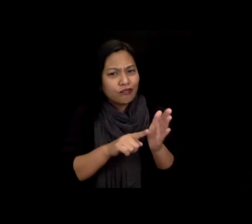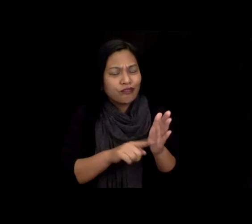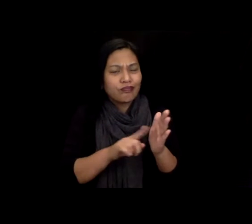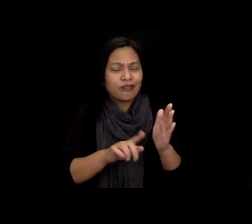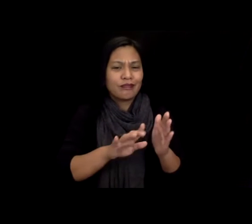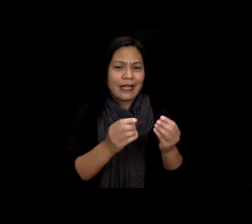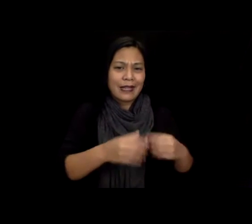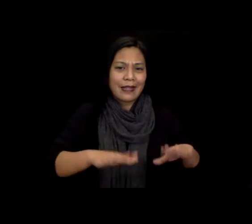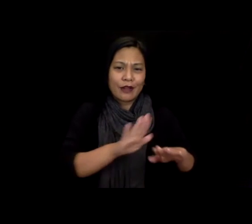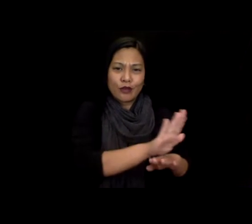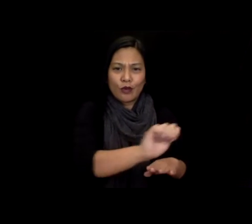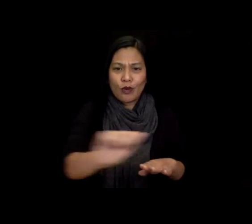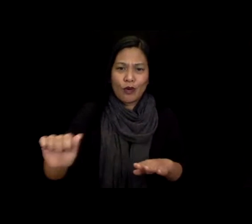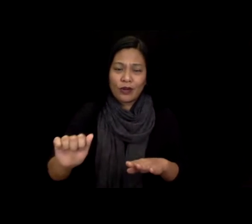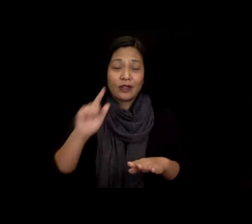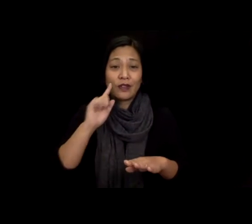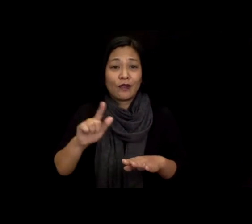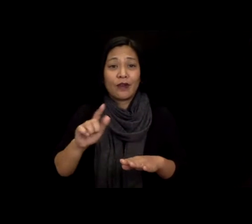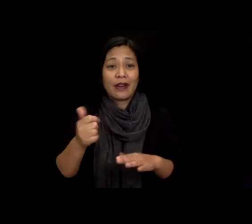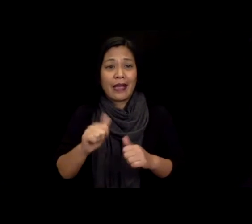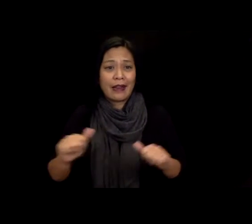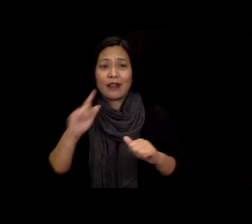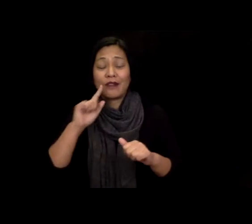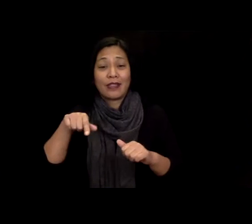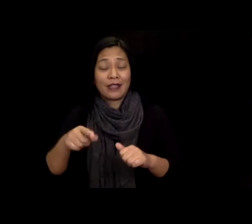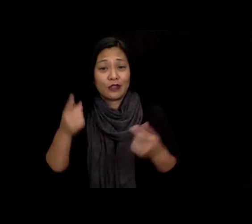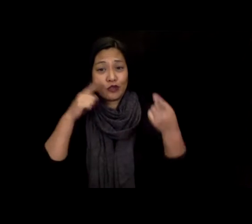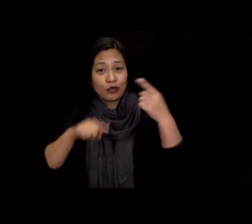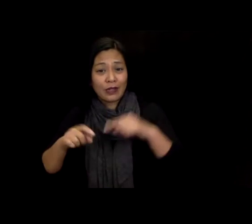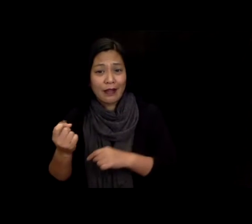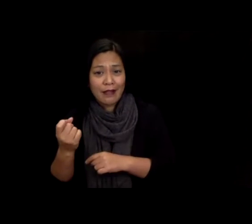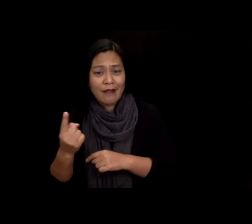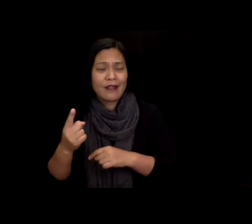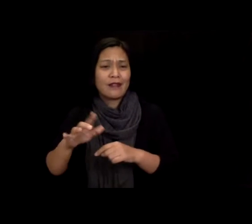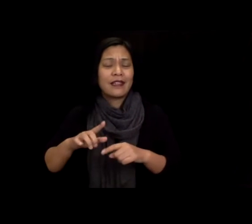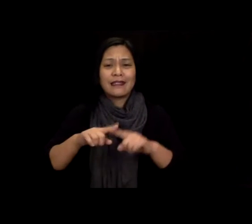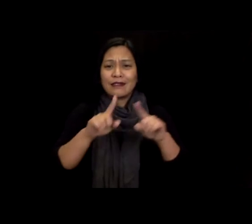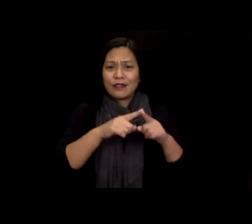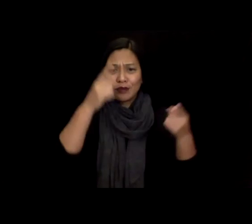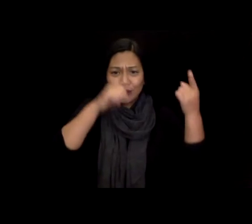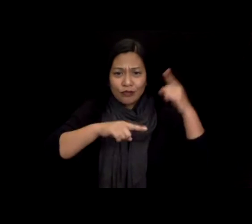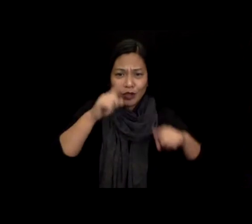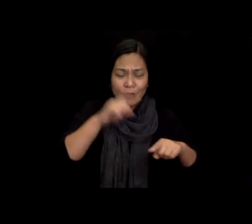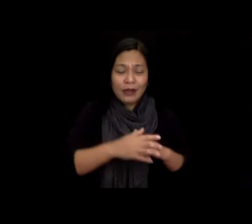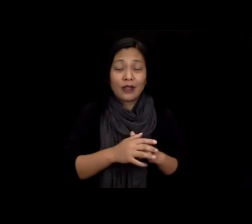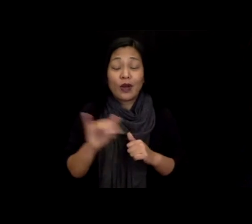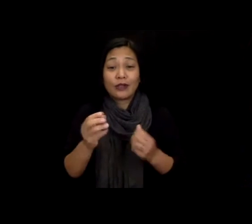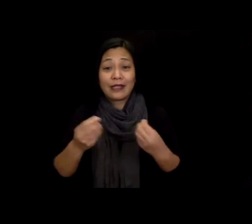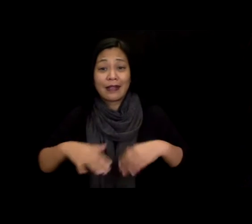on, the lands of Treaty 11, many treaty agreements, and traditional